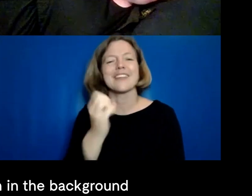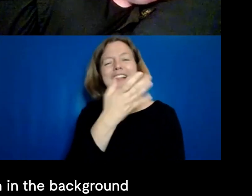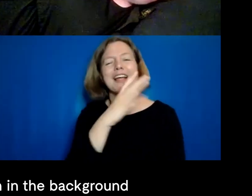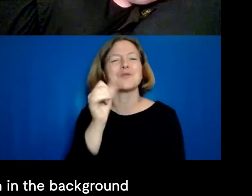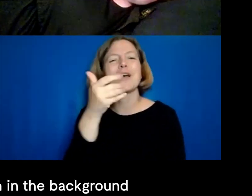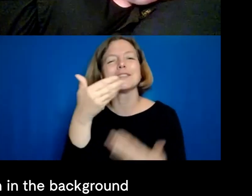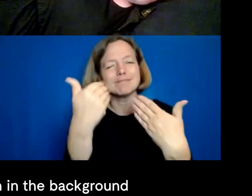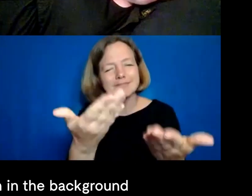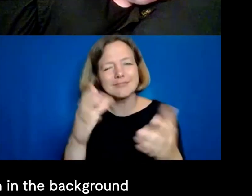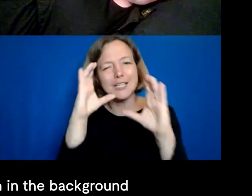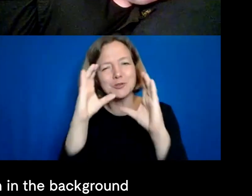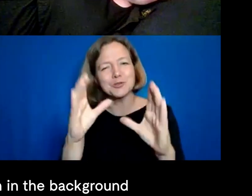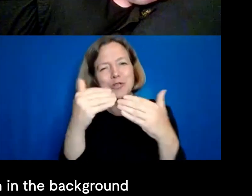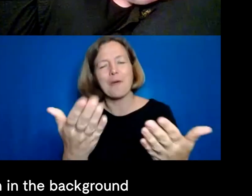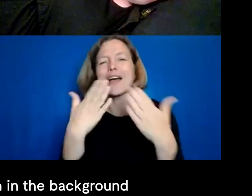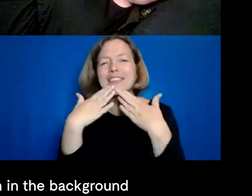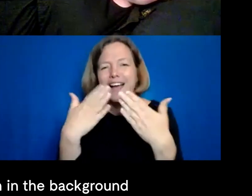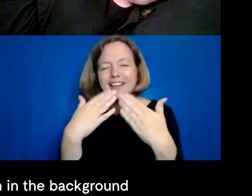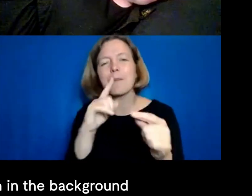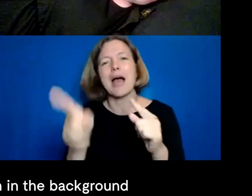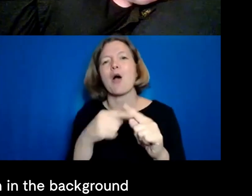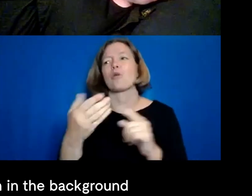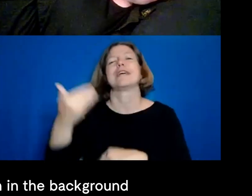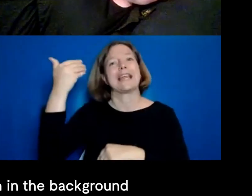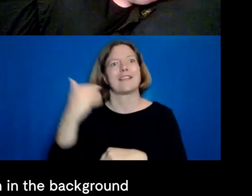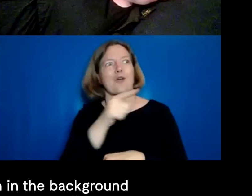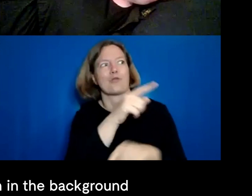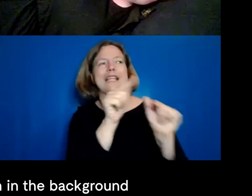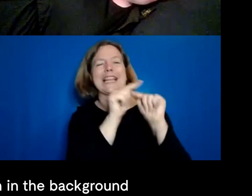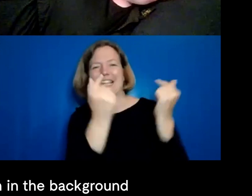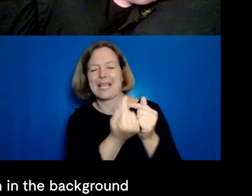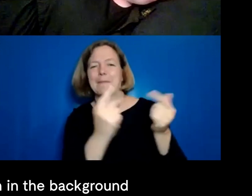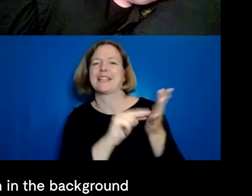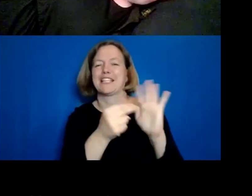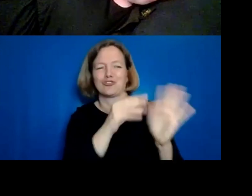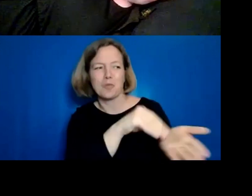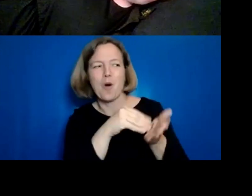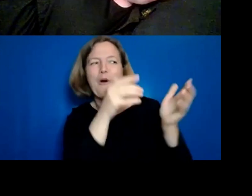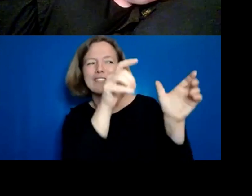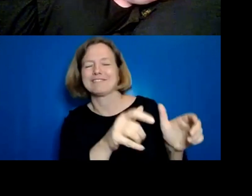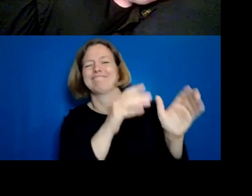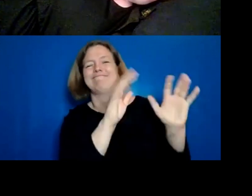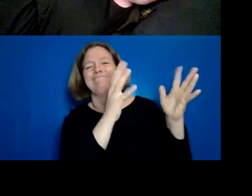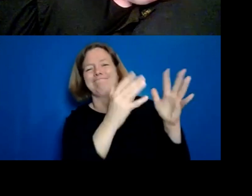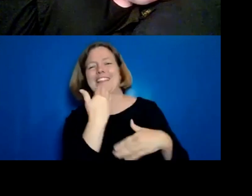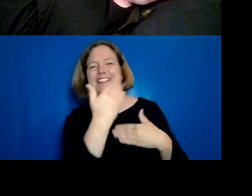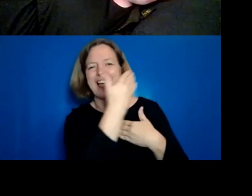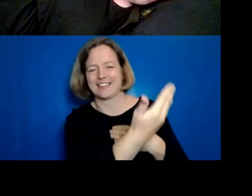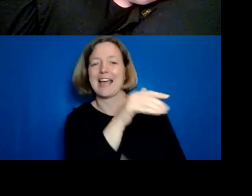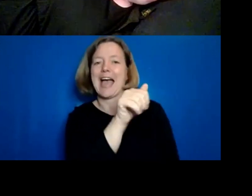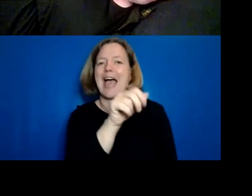also all our team in the background for making this event possible. to Anna